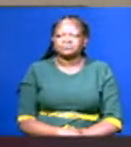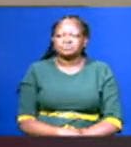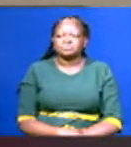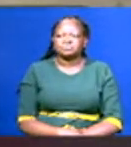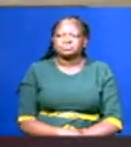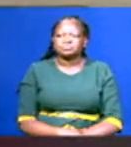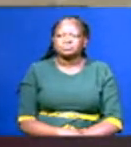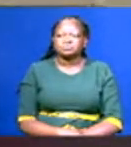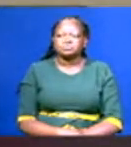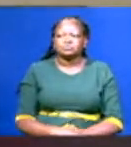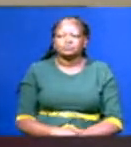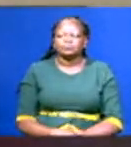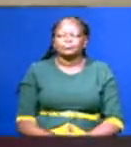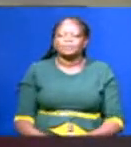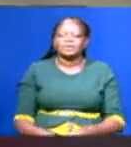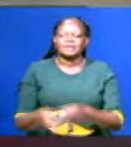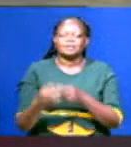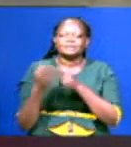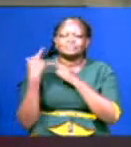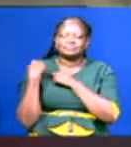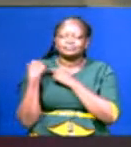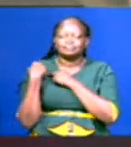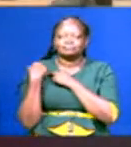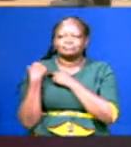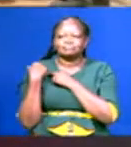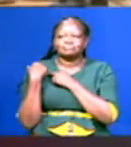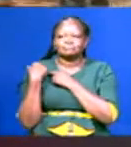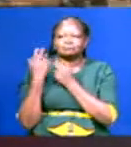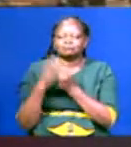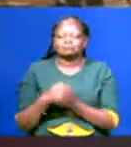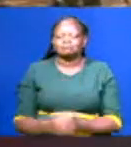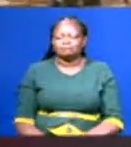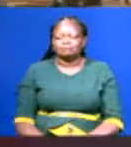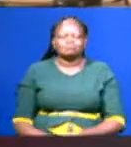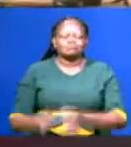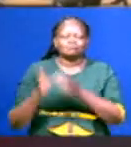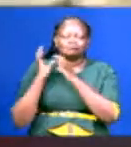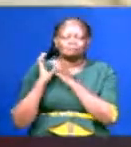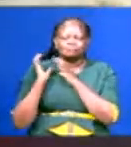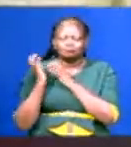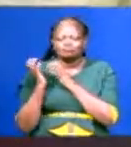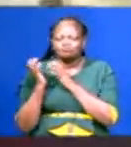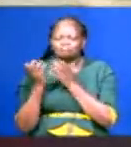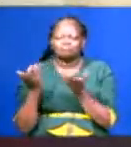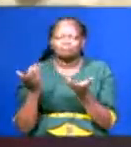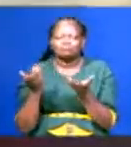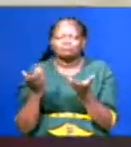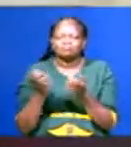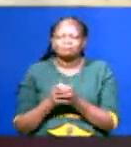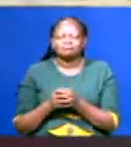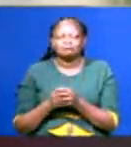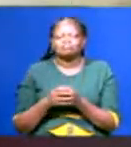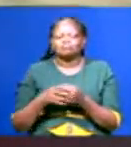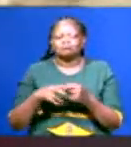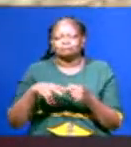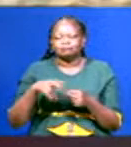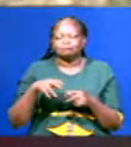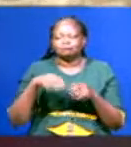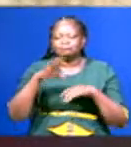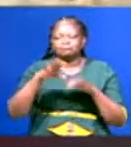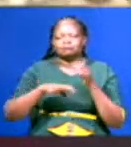The burden of banditry. Cattle rustlers strike again as leaders demand a change in